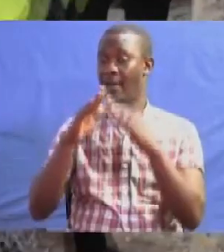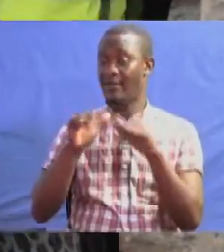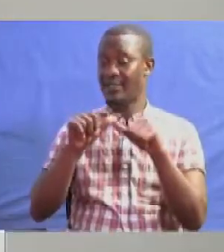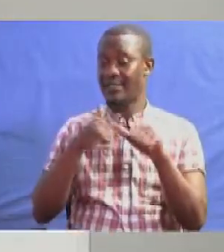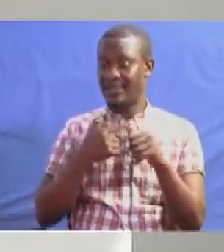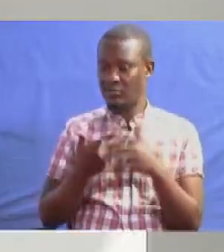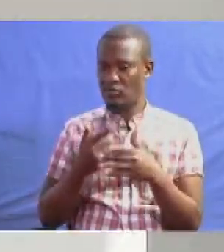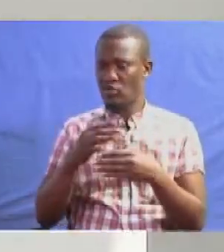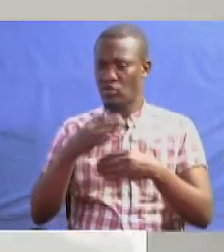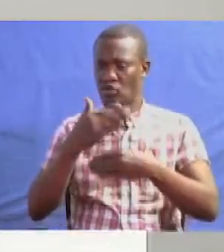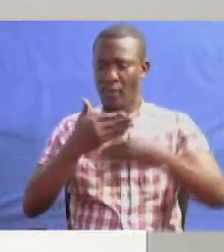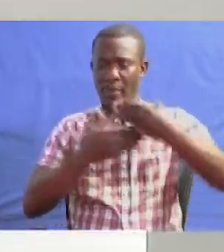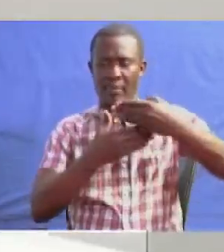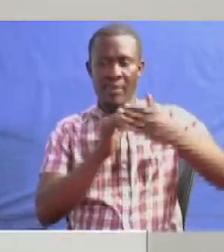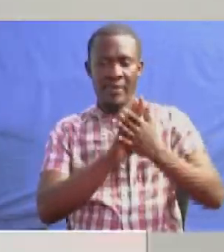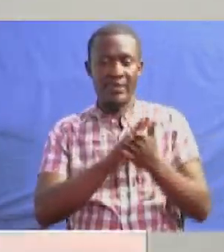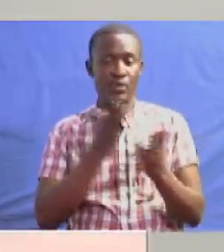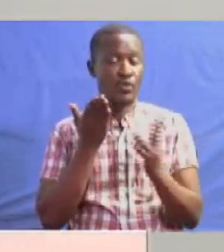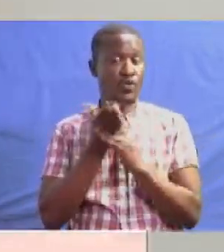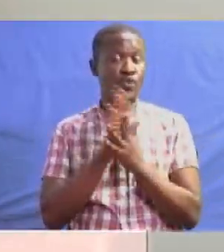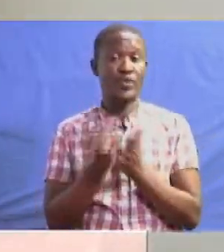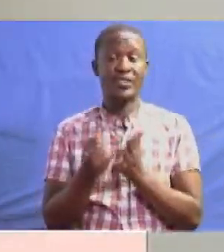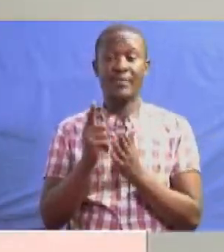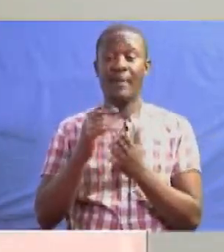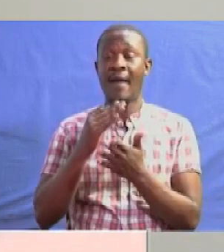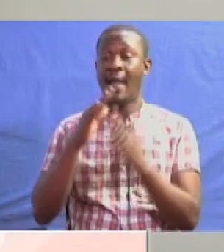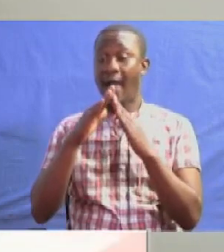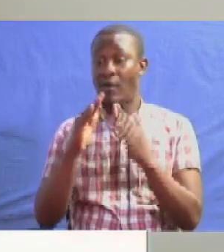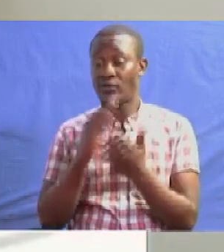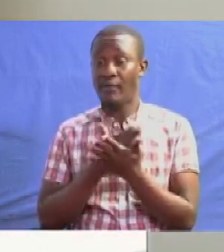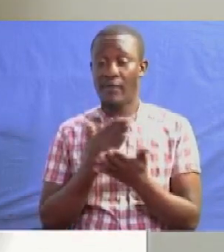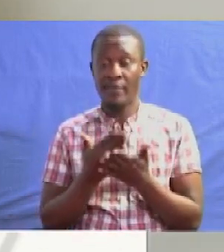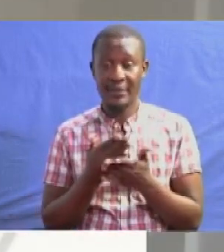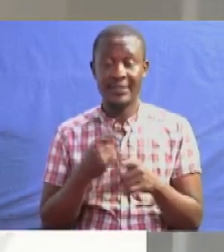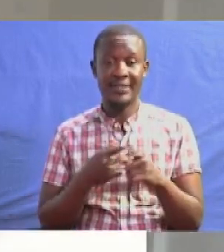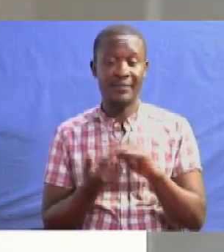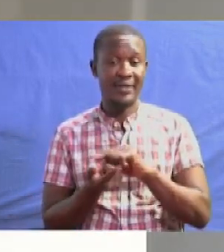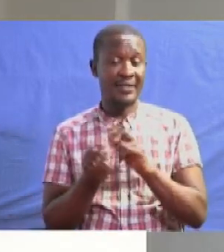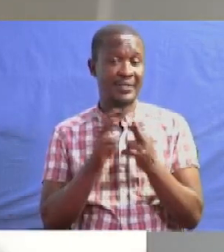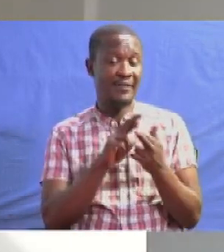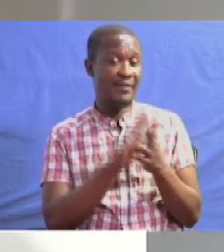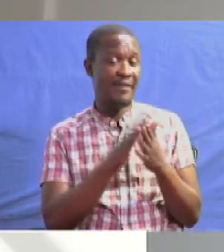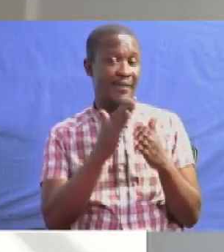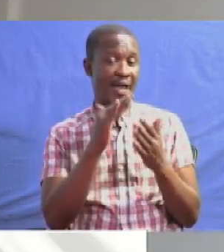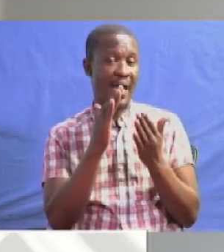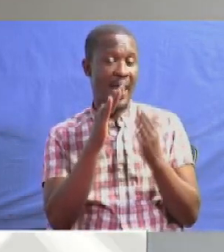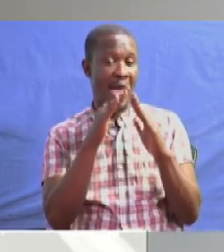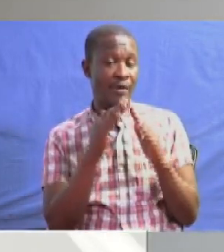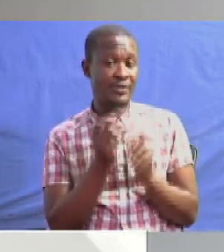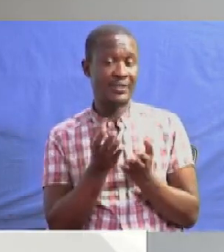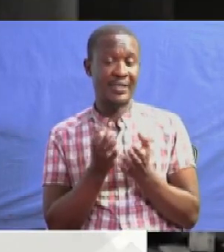in Kangop and Pilots Estates through the affordable housing program, as the town seeks to address its housing needs. We'll be